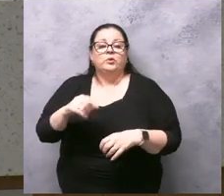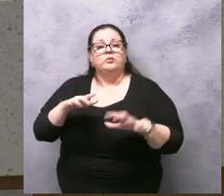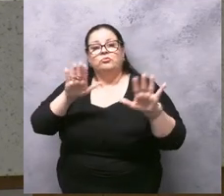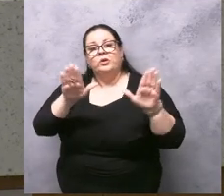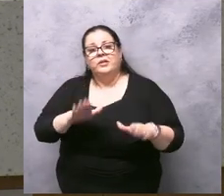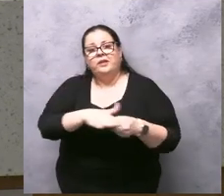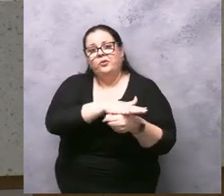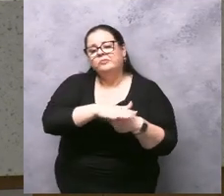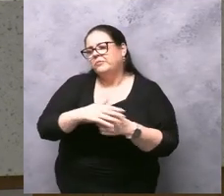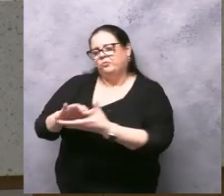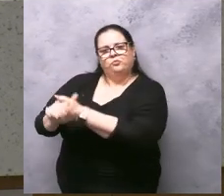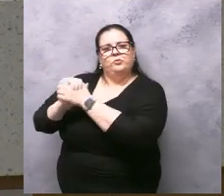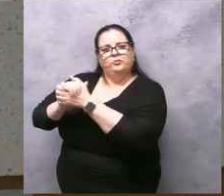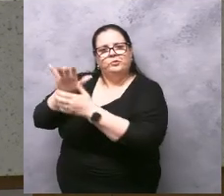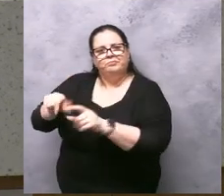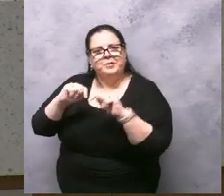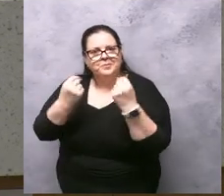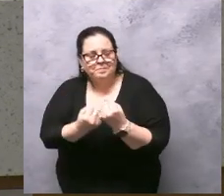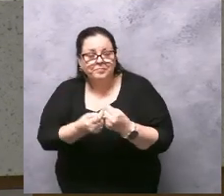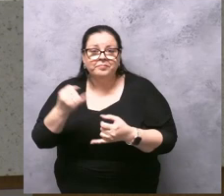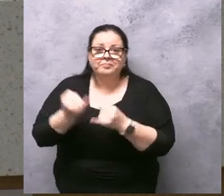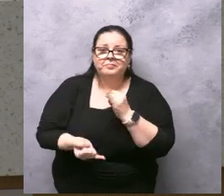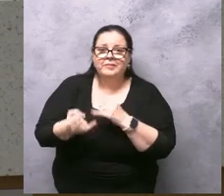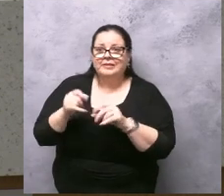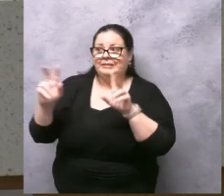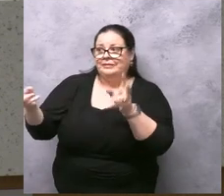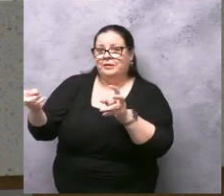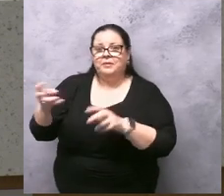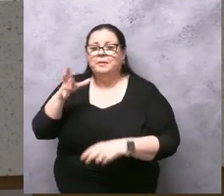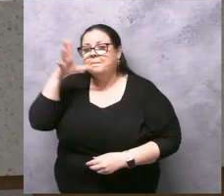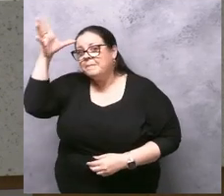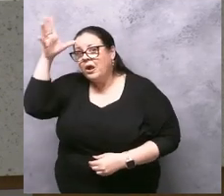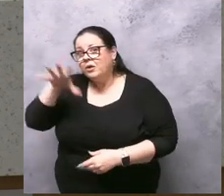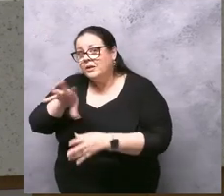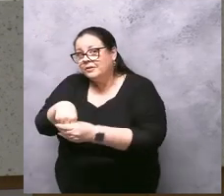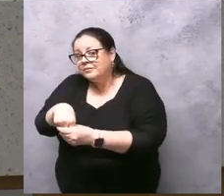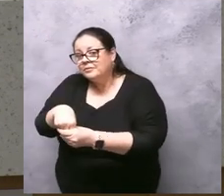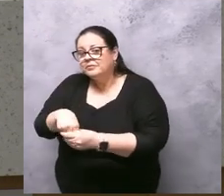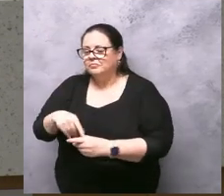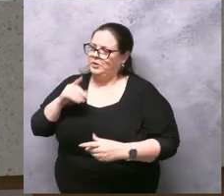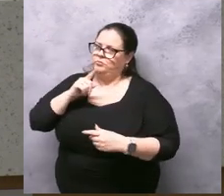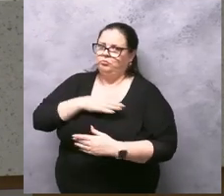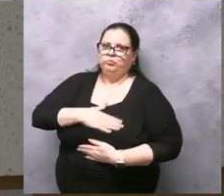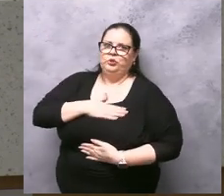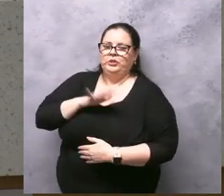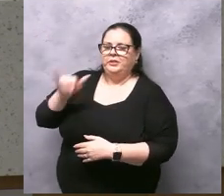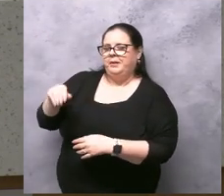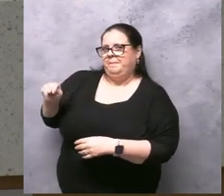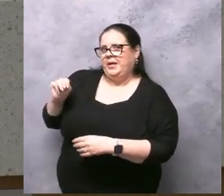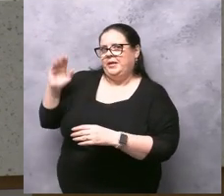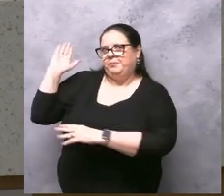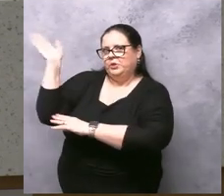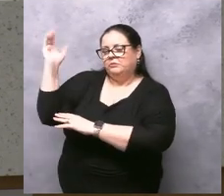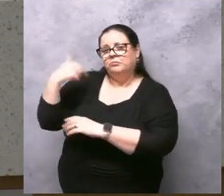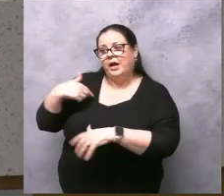I just want to congratulate that team. And finally, on the topic of parental engagement, I appreciated the presentation we had on Monday night. I